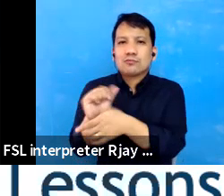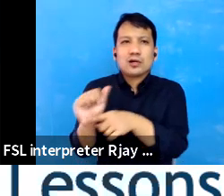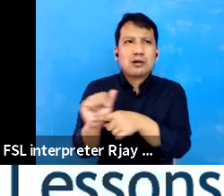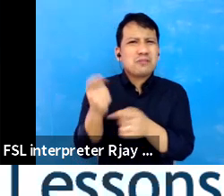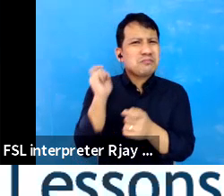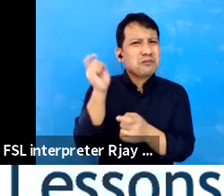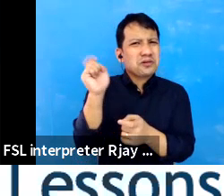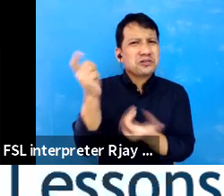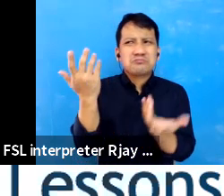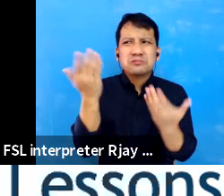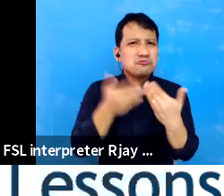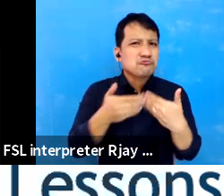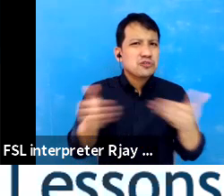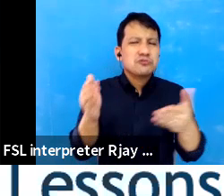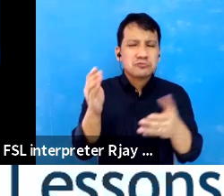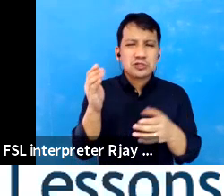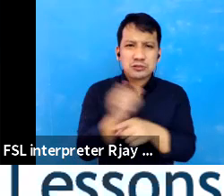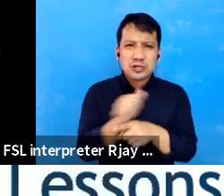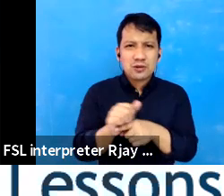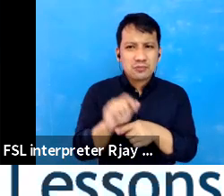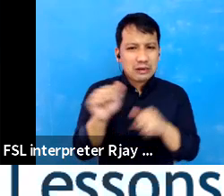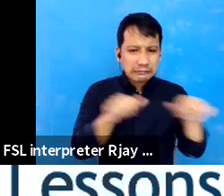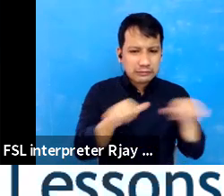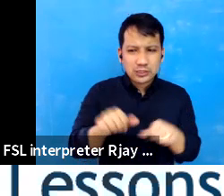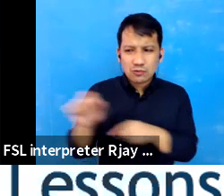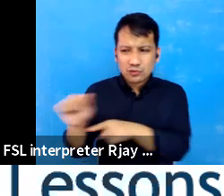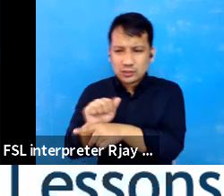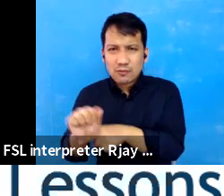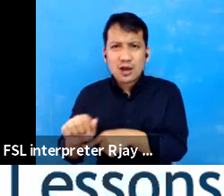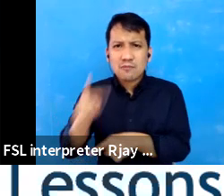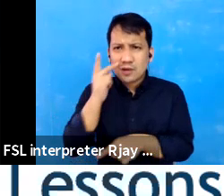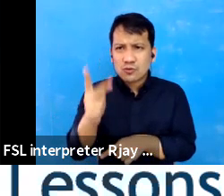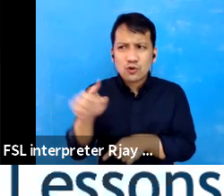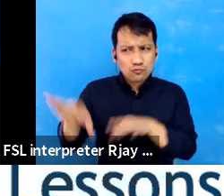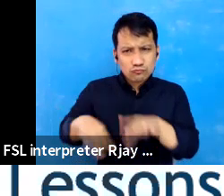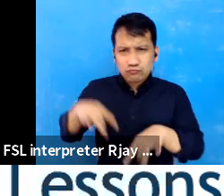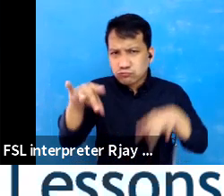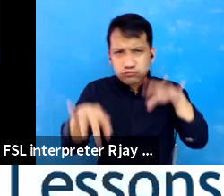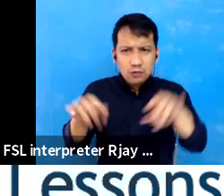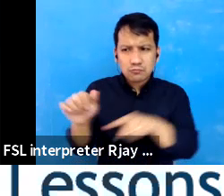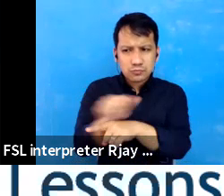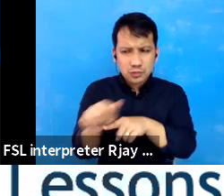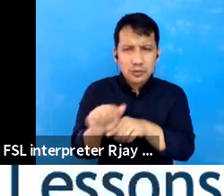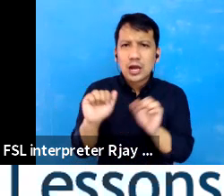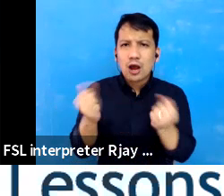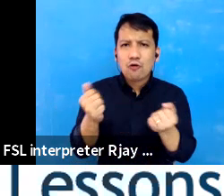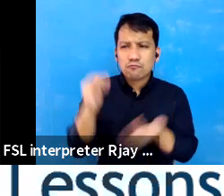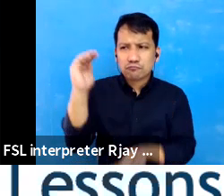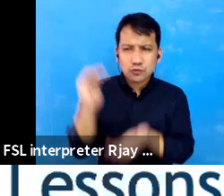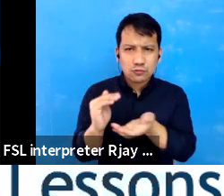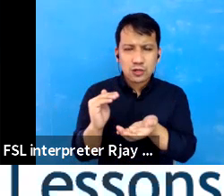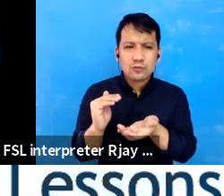isang activity lang, pero kailangang makita kung ano ba ang kontribusyon ng training upang mapababa